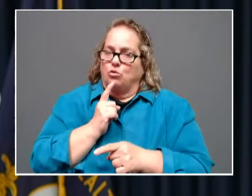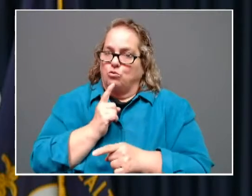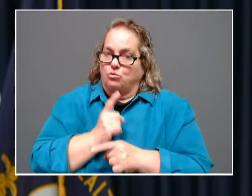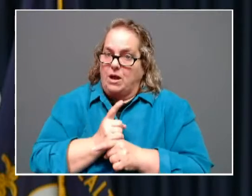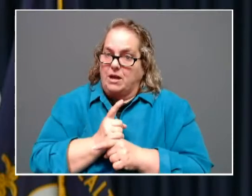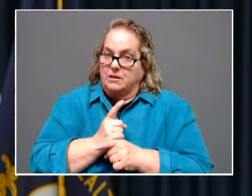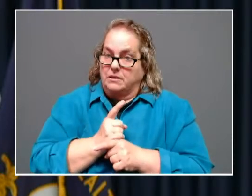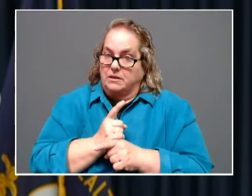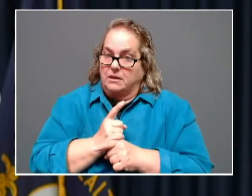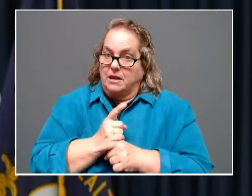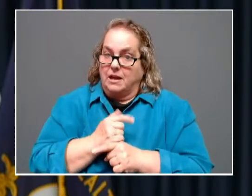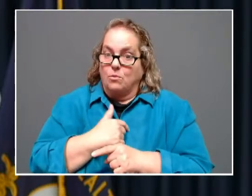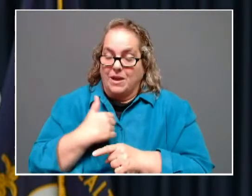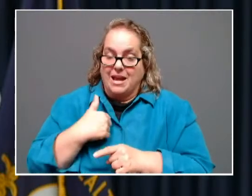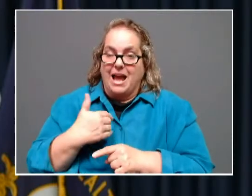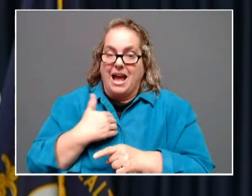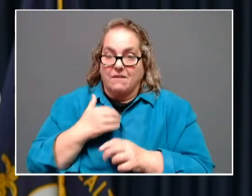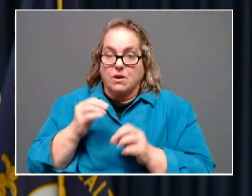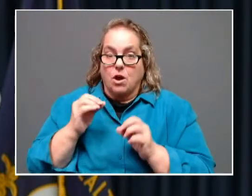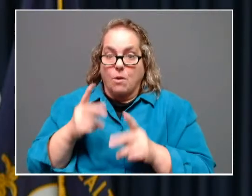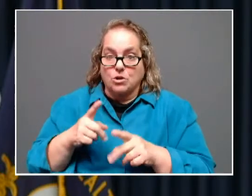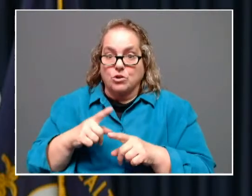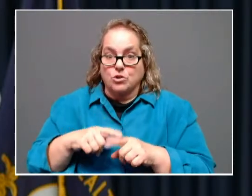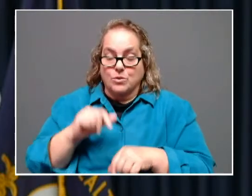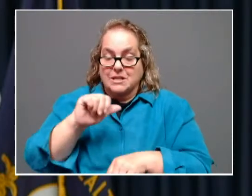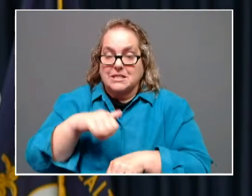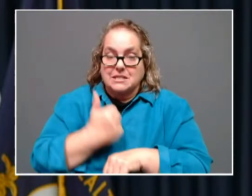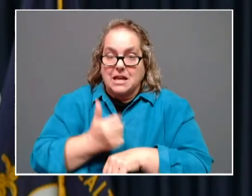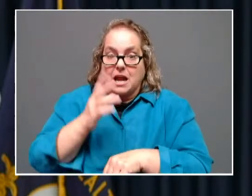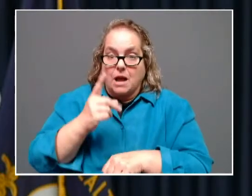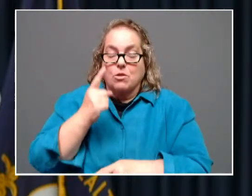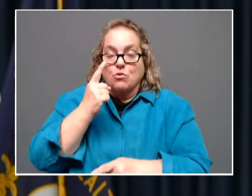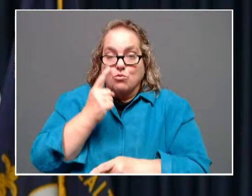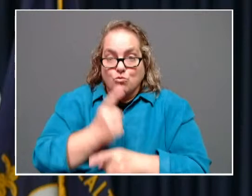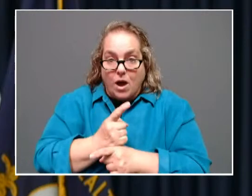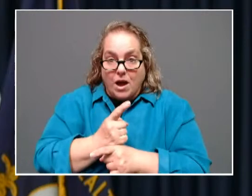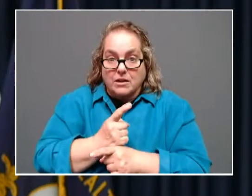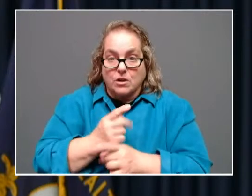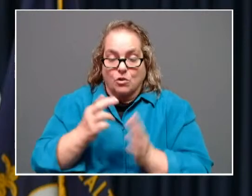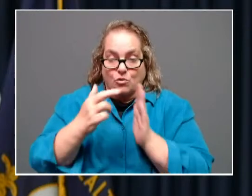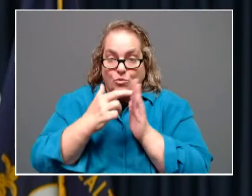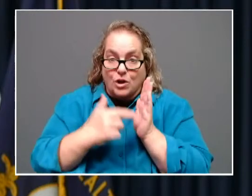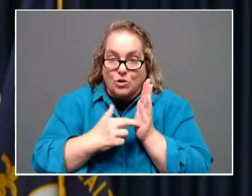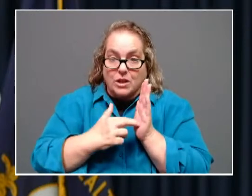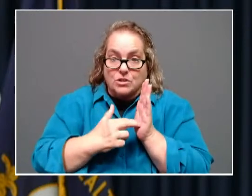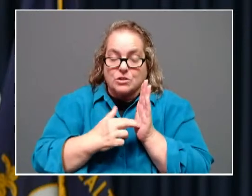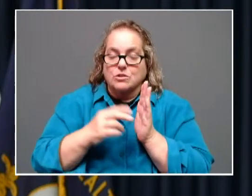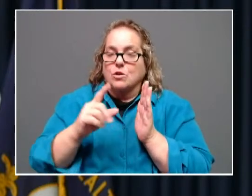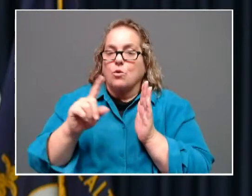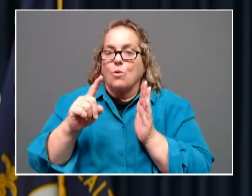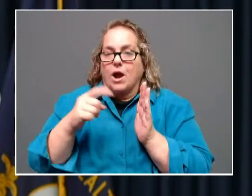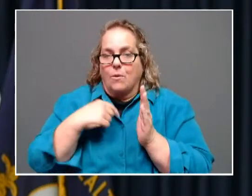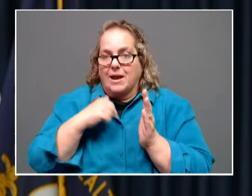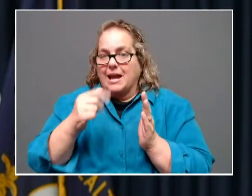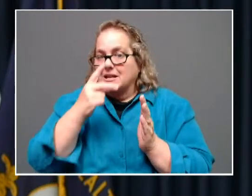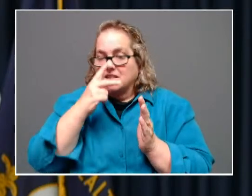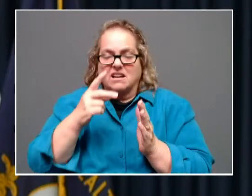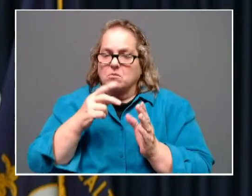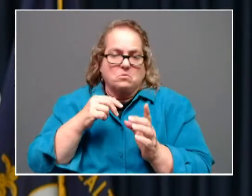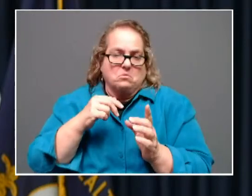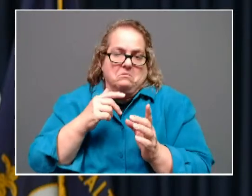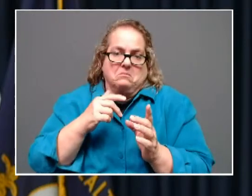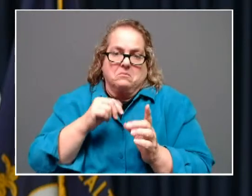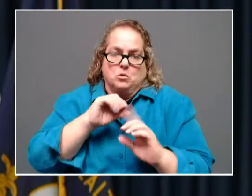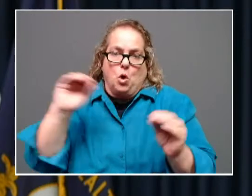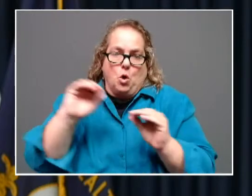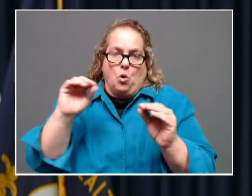an opportunity to set up the right regulatory framework where we don't see abuse. And this gives us a chance